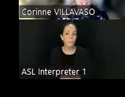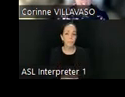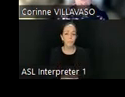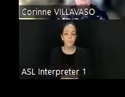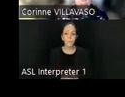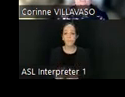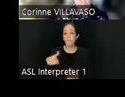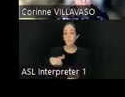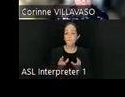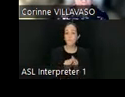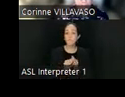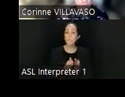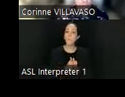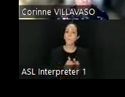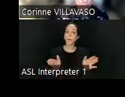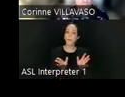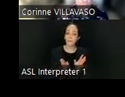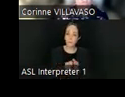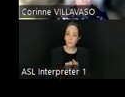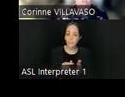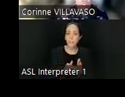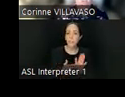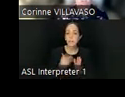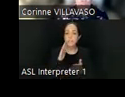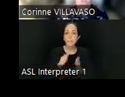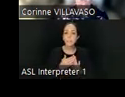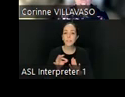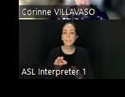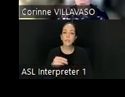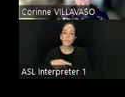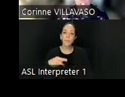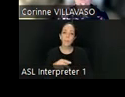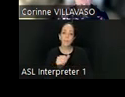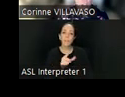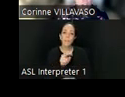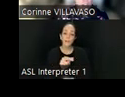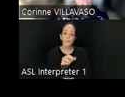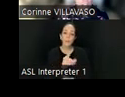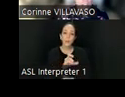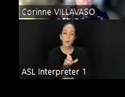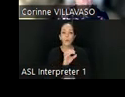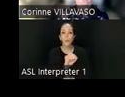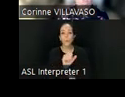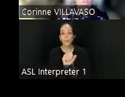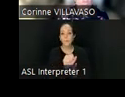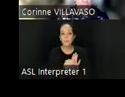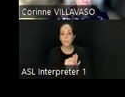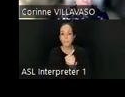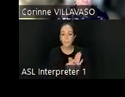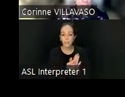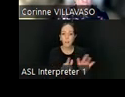This meeting is a public meeting subjected to City of Portland Administrative Code and Oregon State Law, and it is being